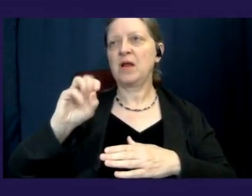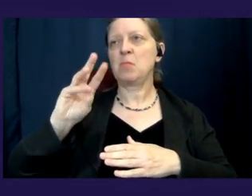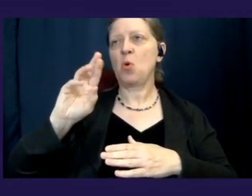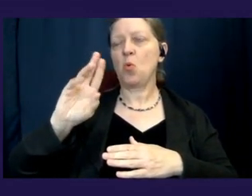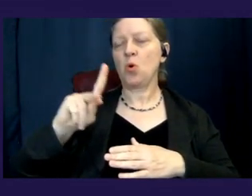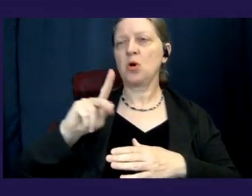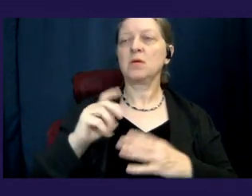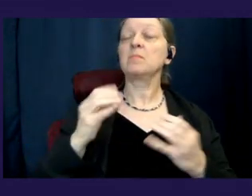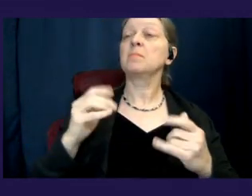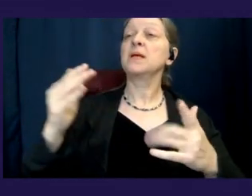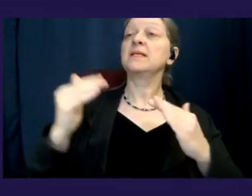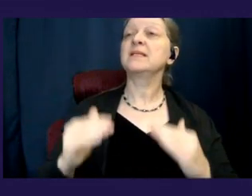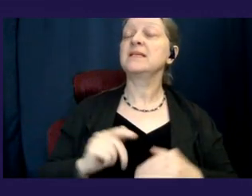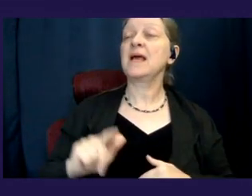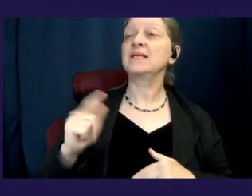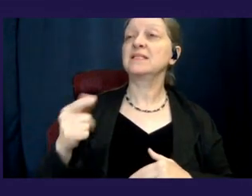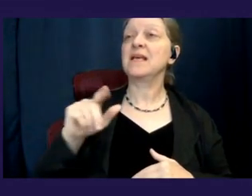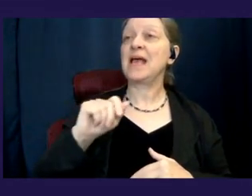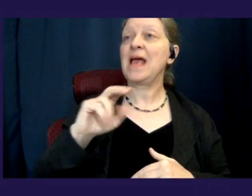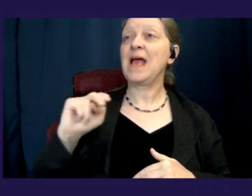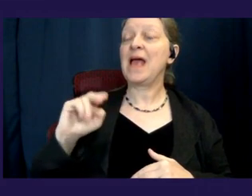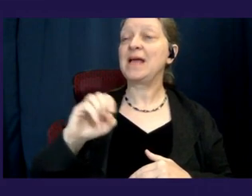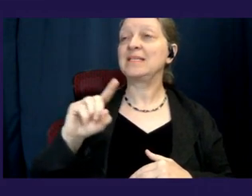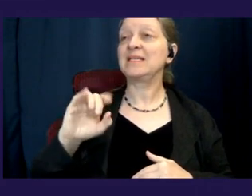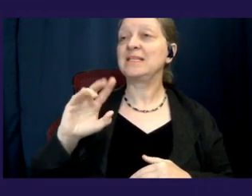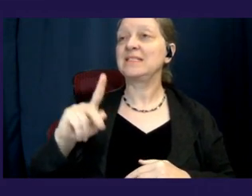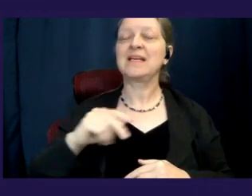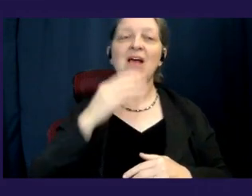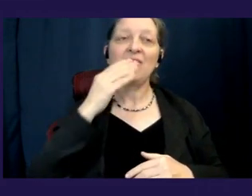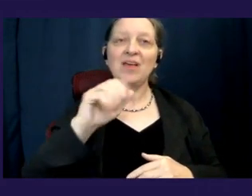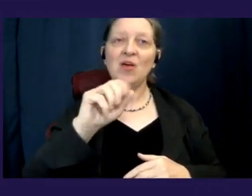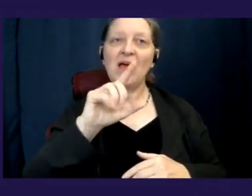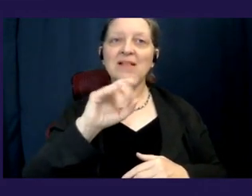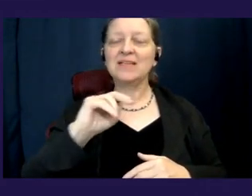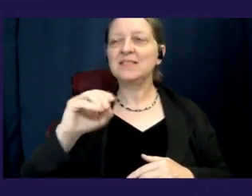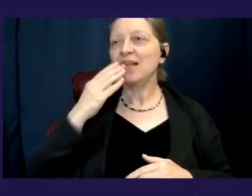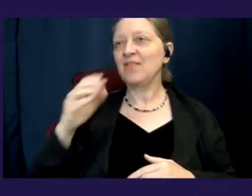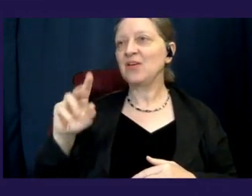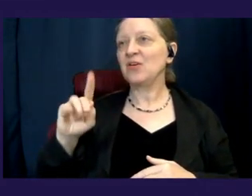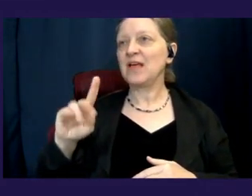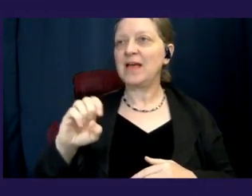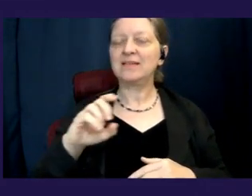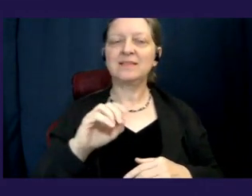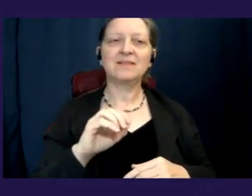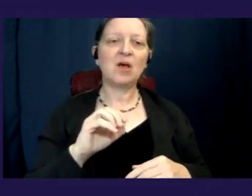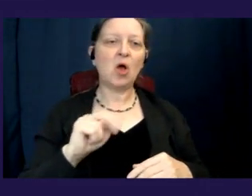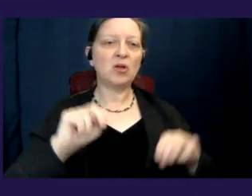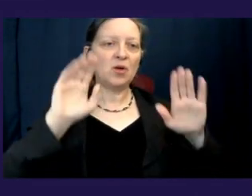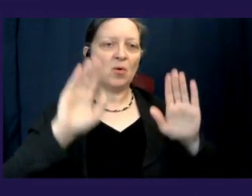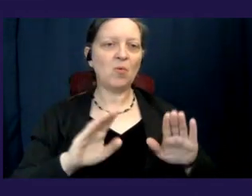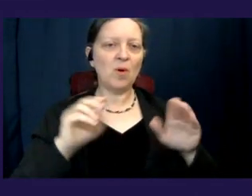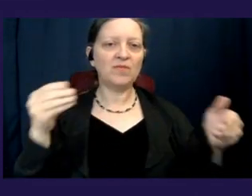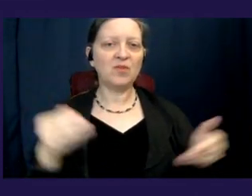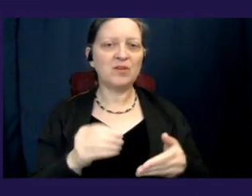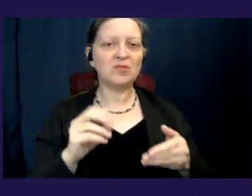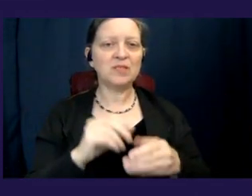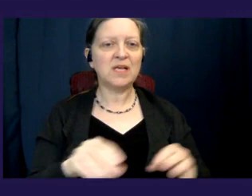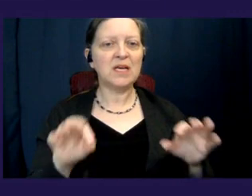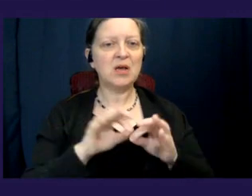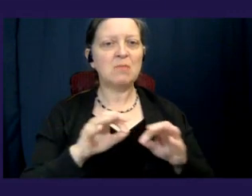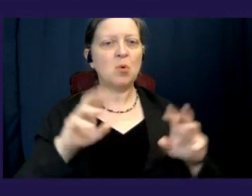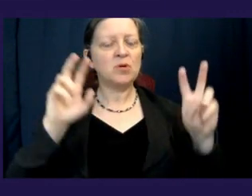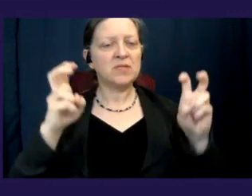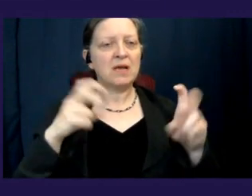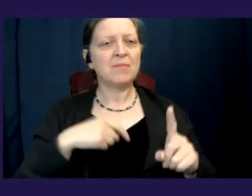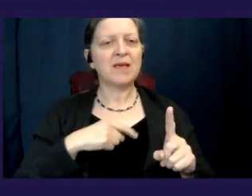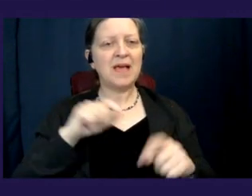Health. Great. Thanks so much, Allison. And Kate, thanks for a wonderful introduction on such an important topic. Allison, I love that you've included it in your mission, because I think those